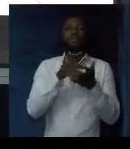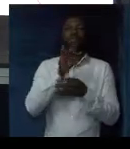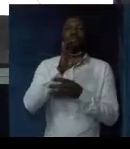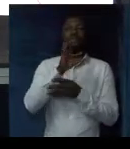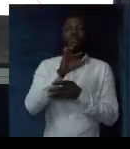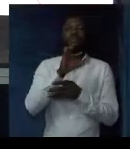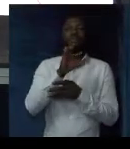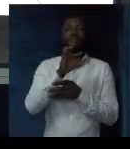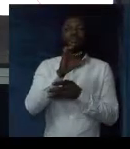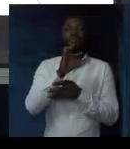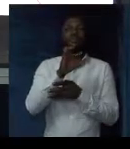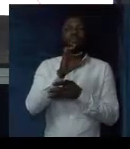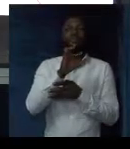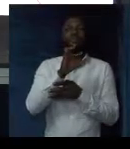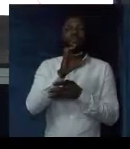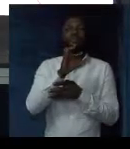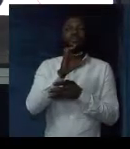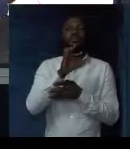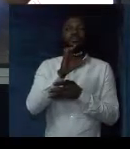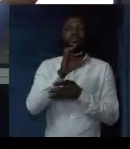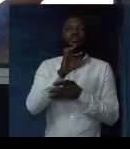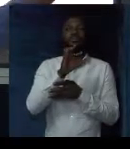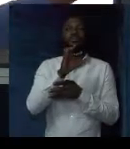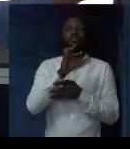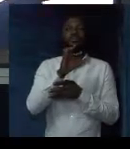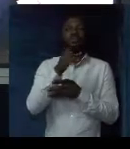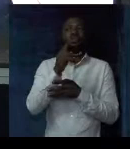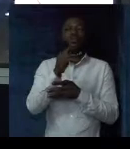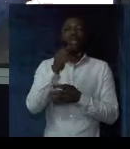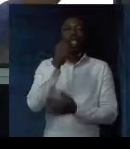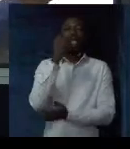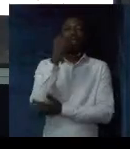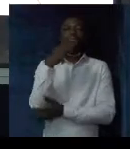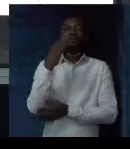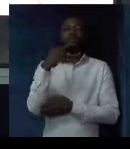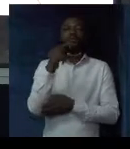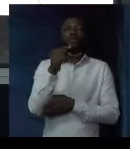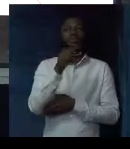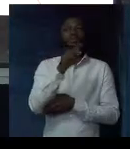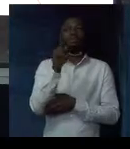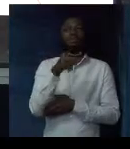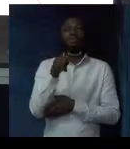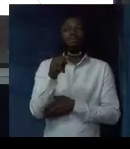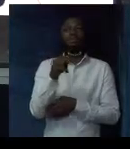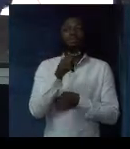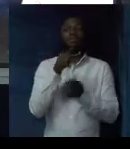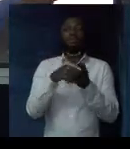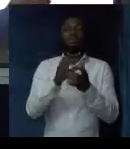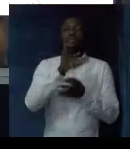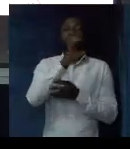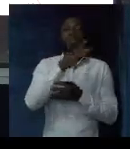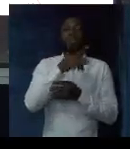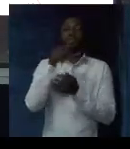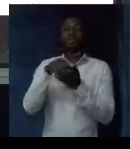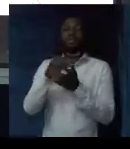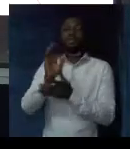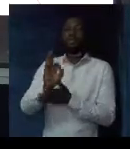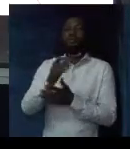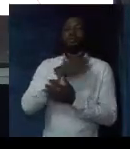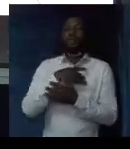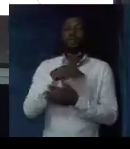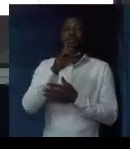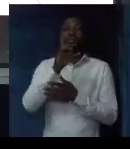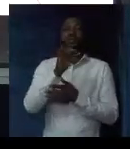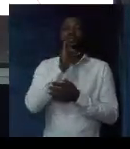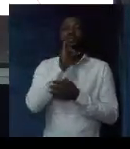this is C. And to find alternate angles, you go into the Z, the elbow of the Z. So this is C and this is F.